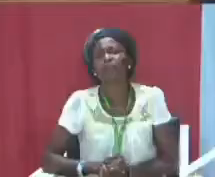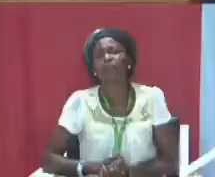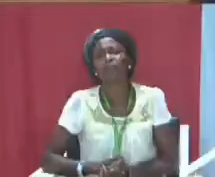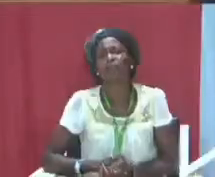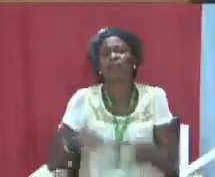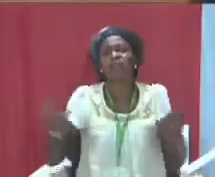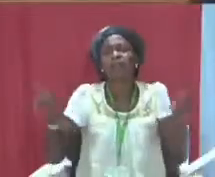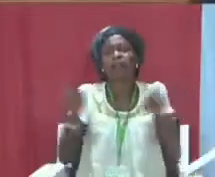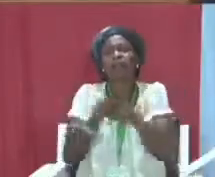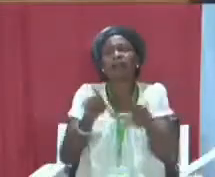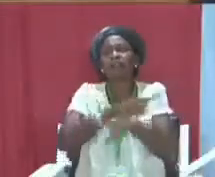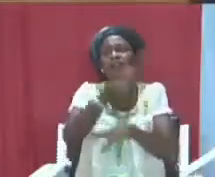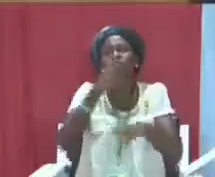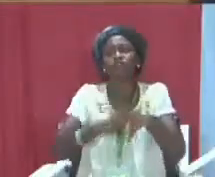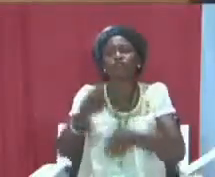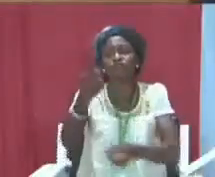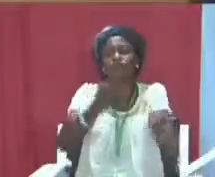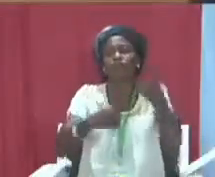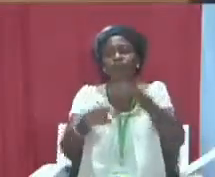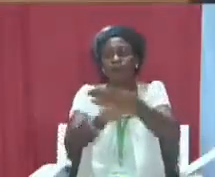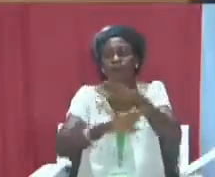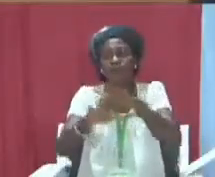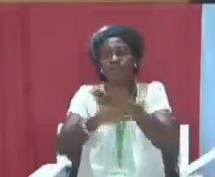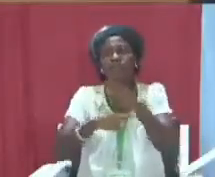As nations come under siege,